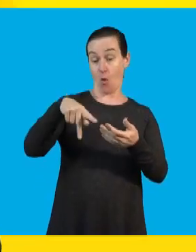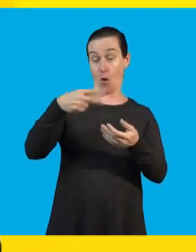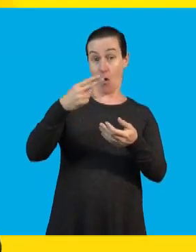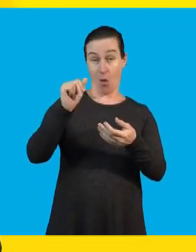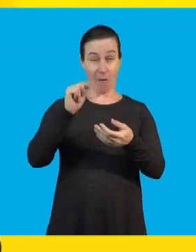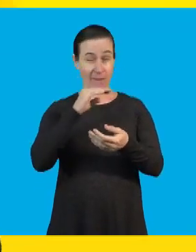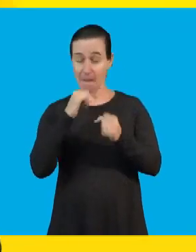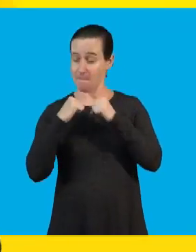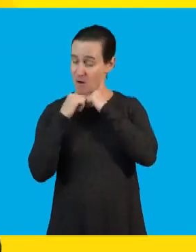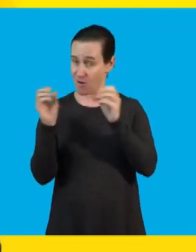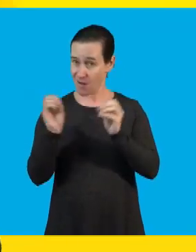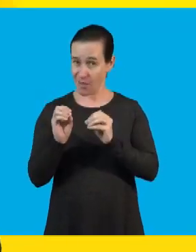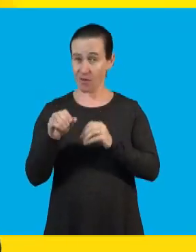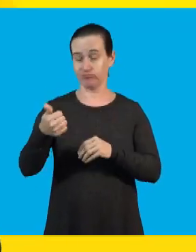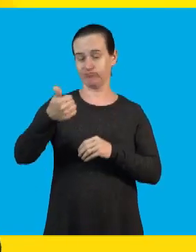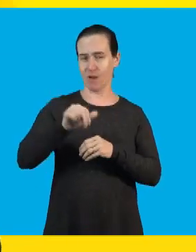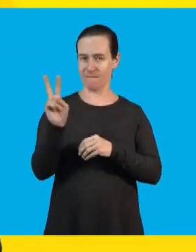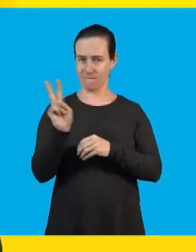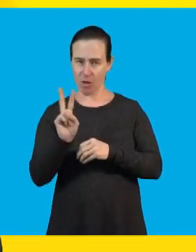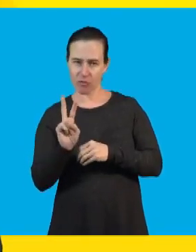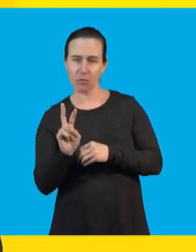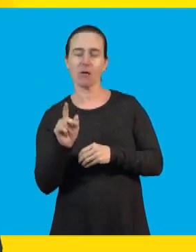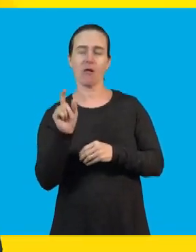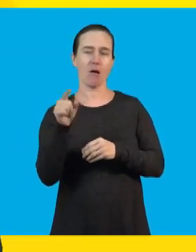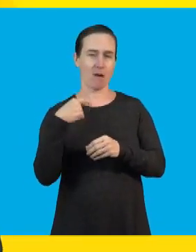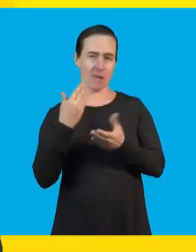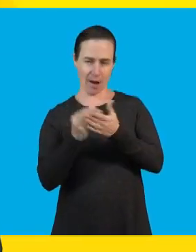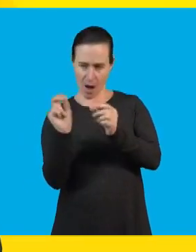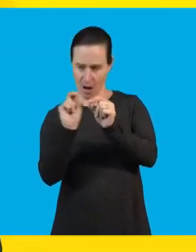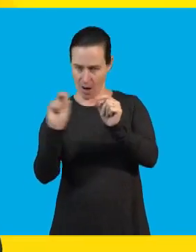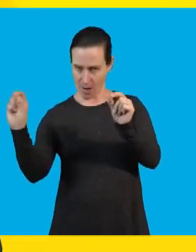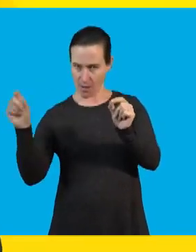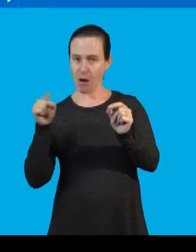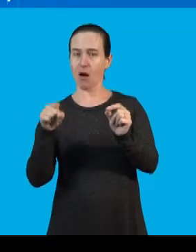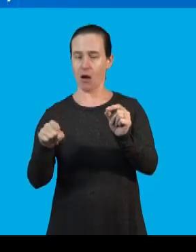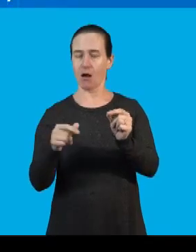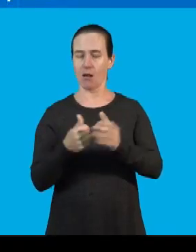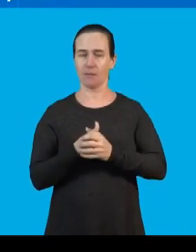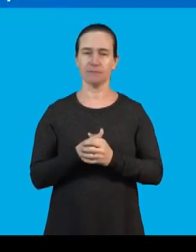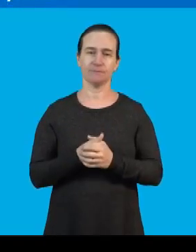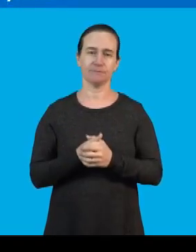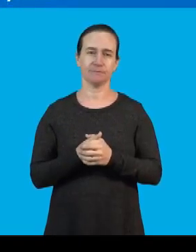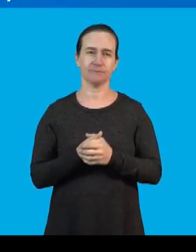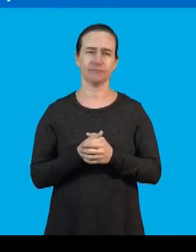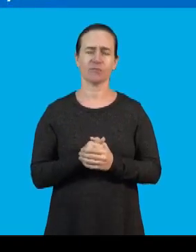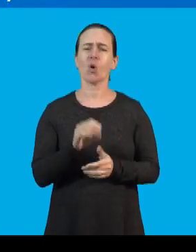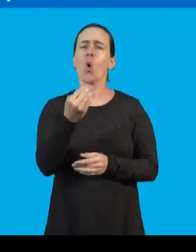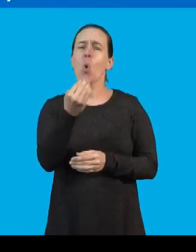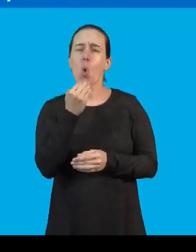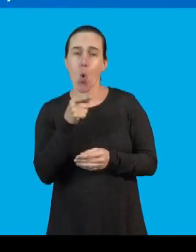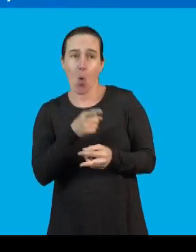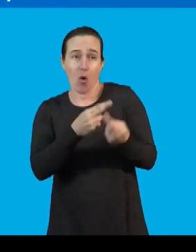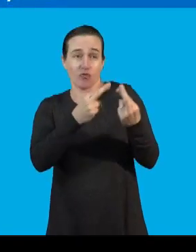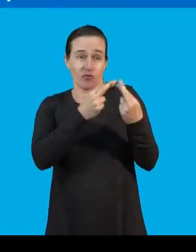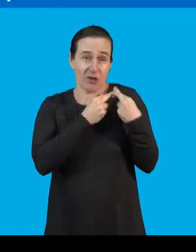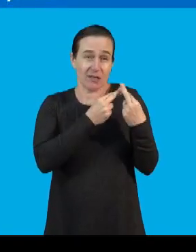remember, orphaned or vulnerable children is your text reference. So let's see, we found orphaned or vulnerable